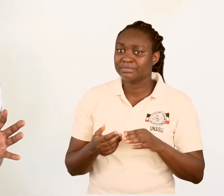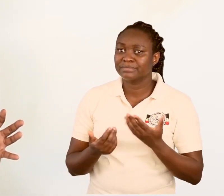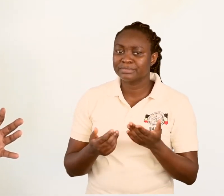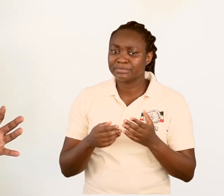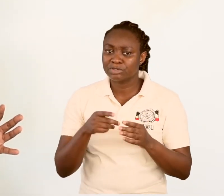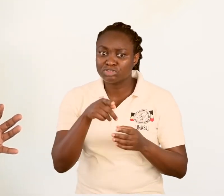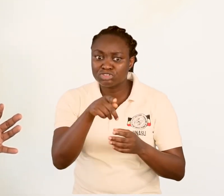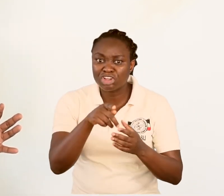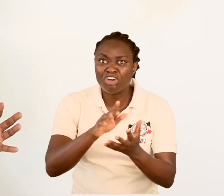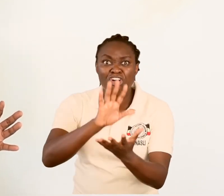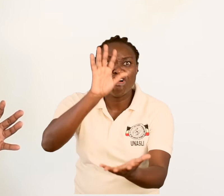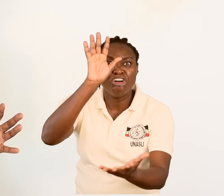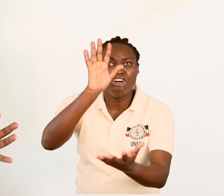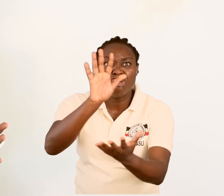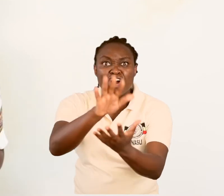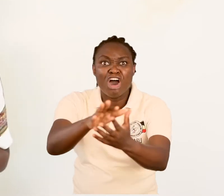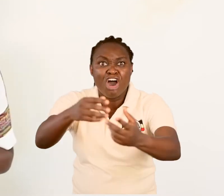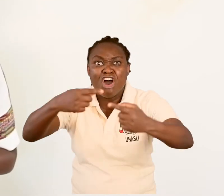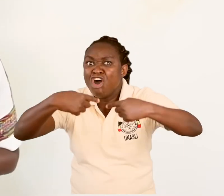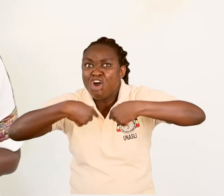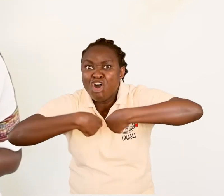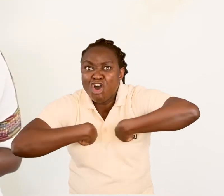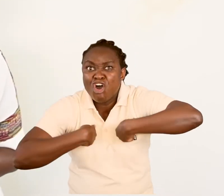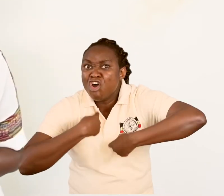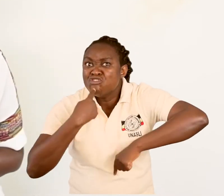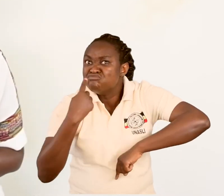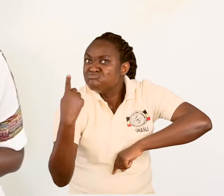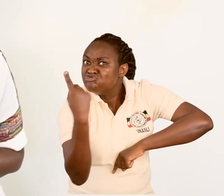really just a log."